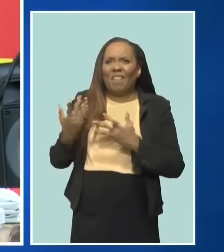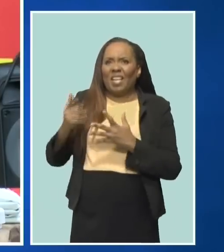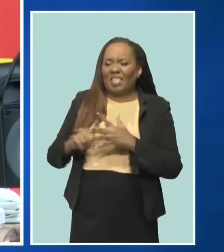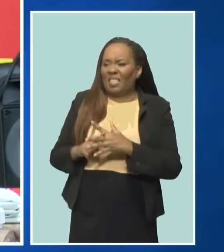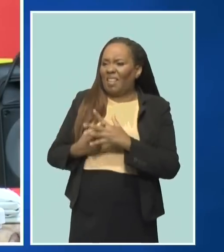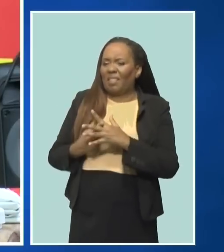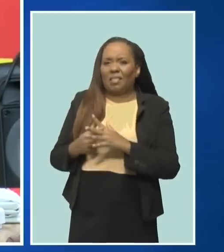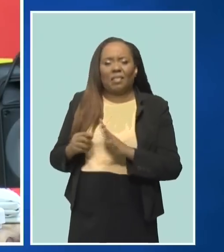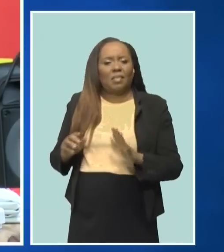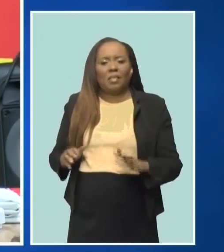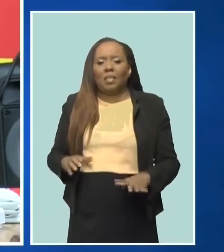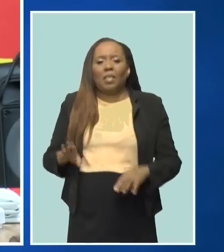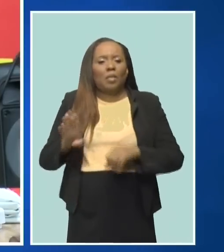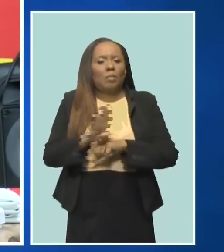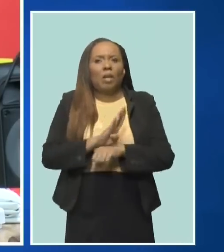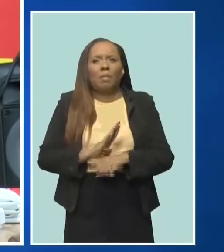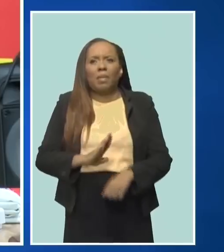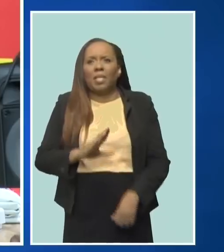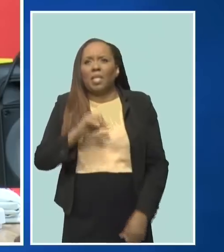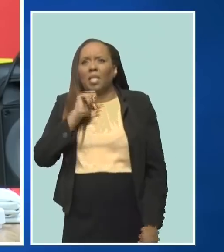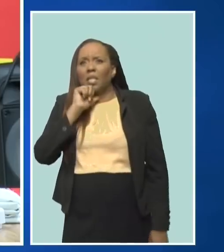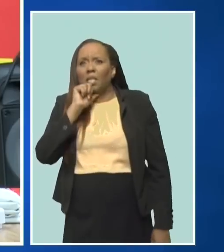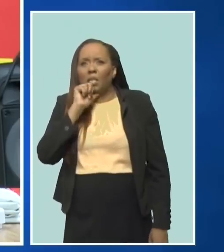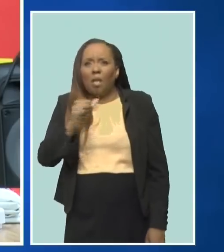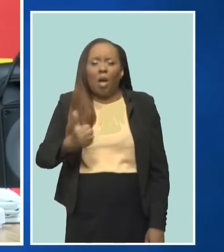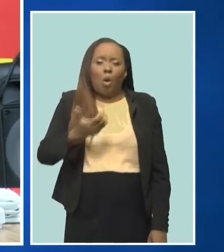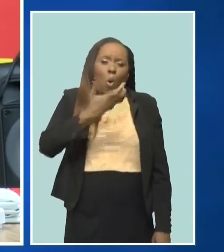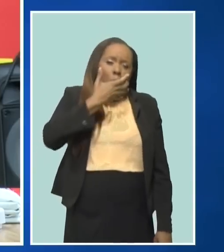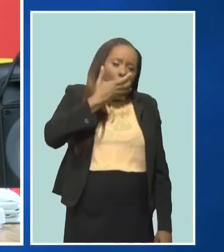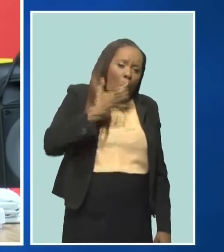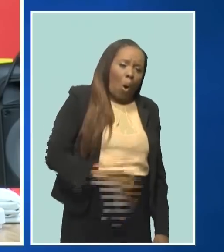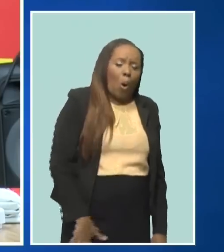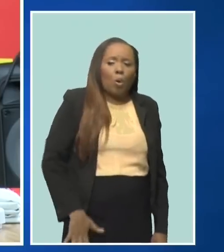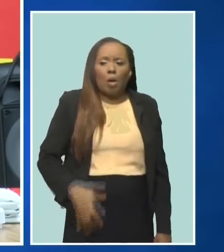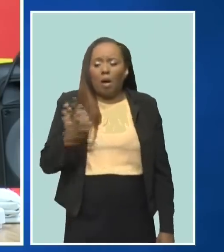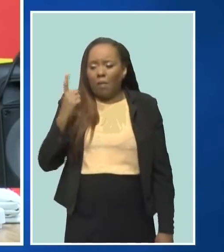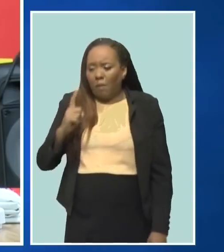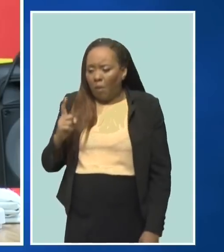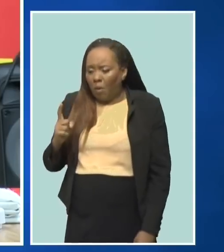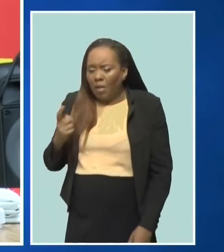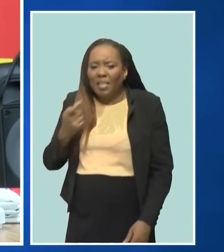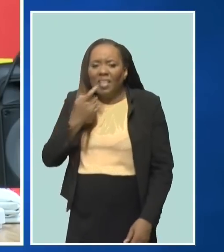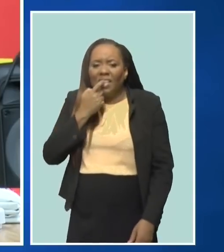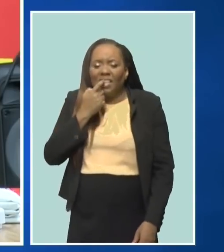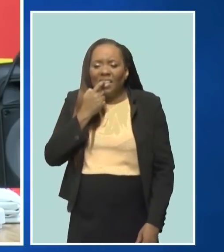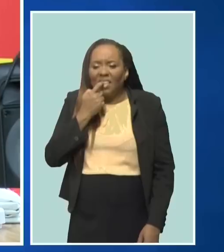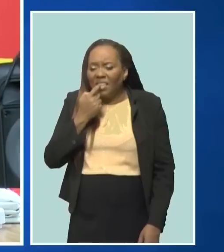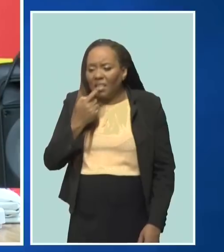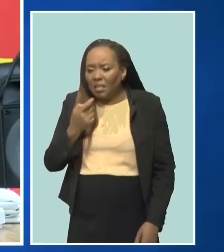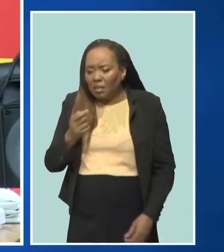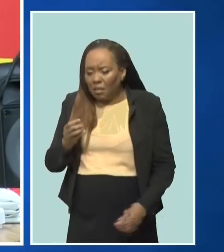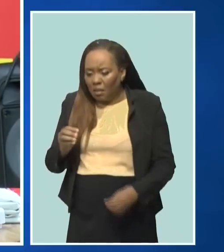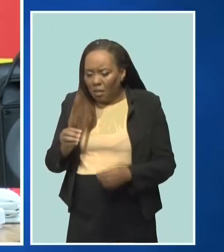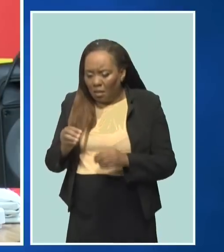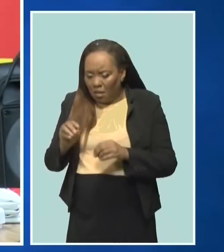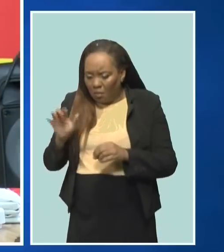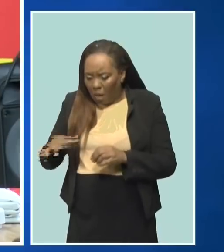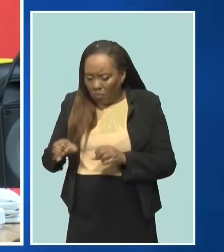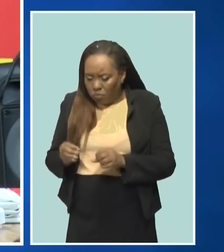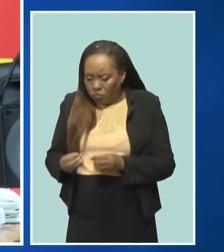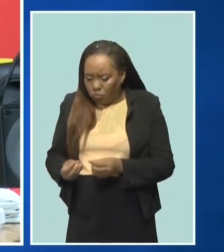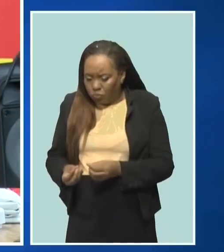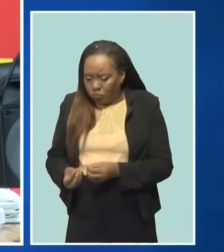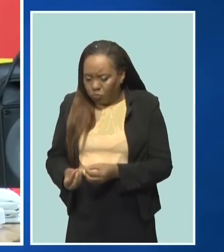Barbados is not hot enough as yet for the volume of fires that we're seeing to be